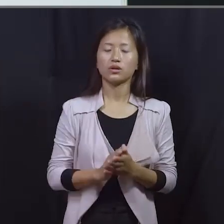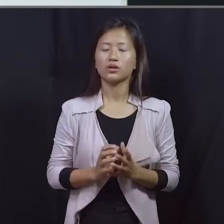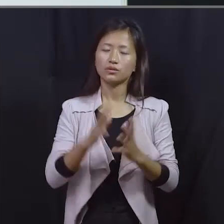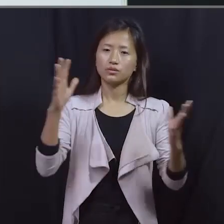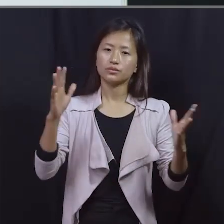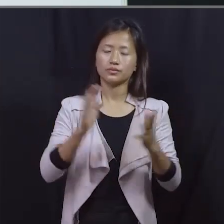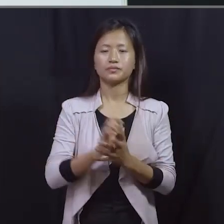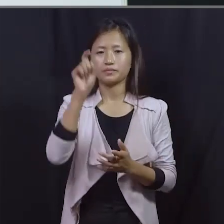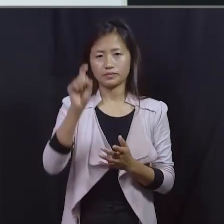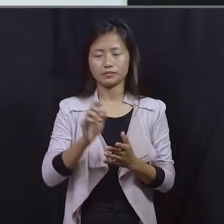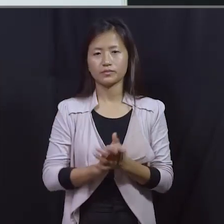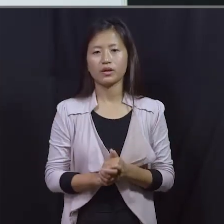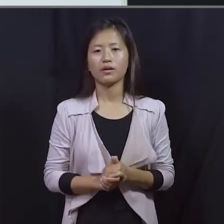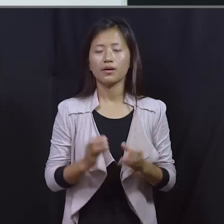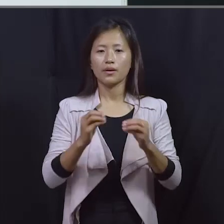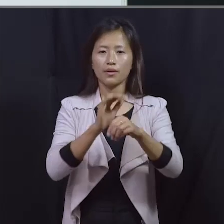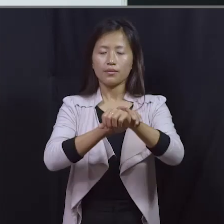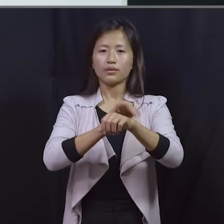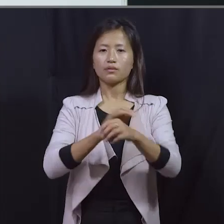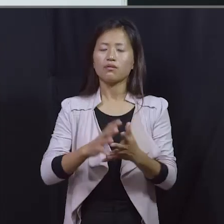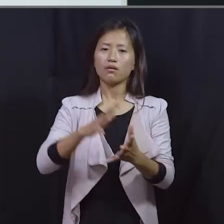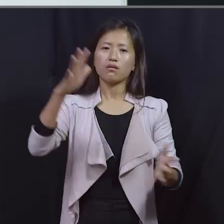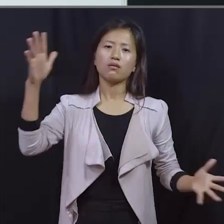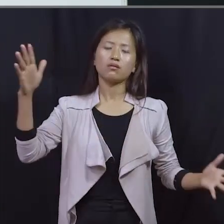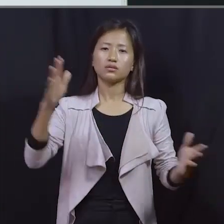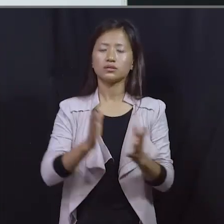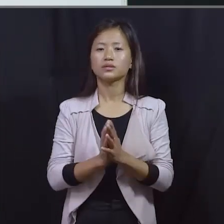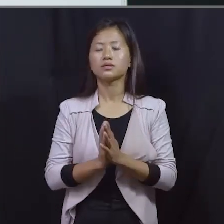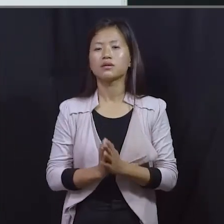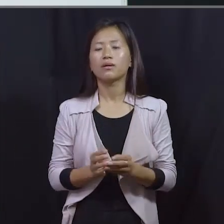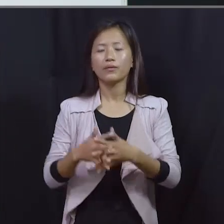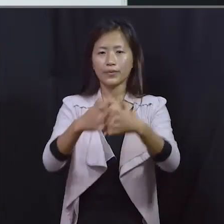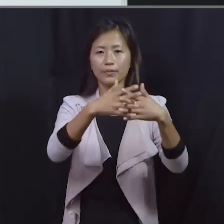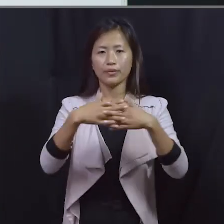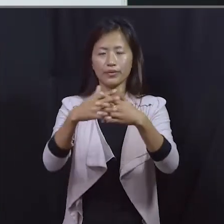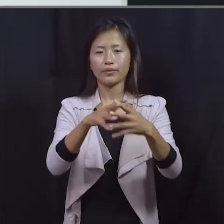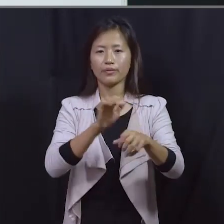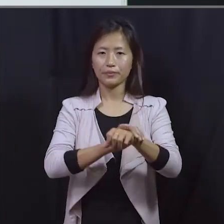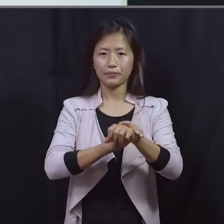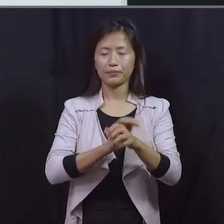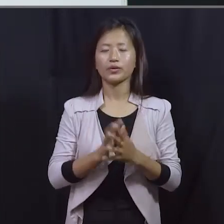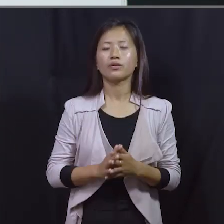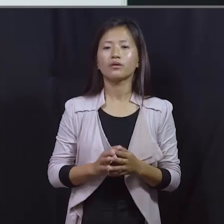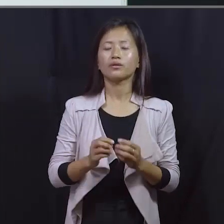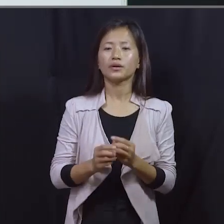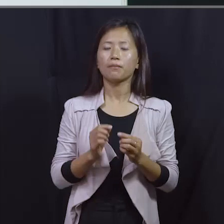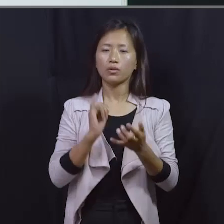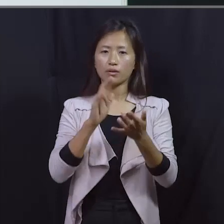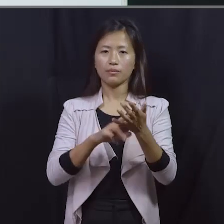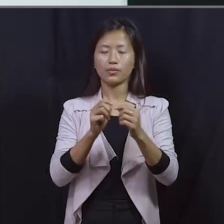cotton. And for that, the British, they depended largely on America for the import of